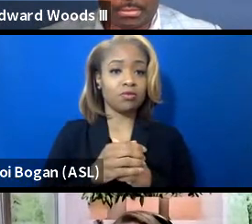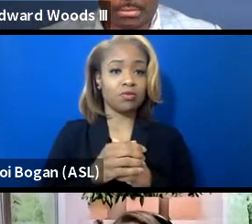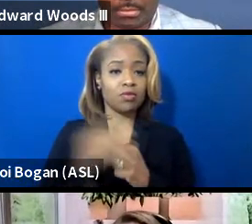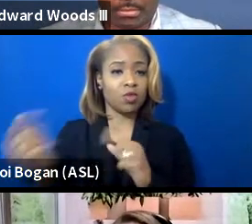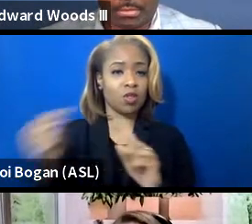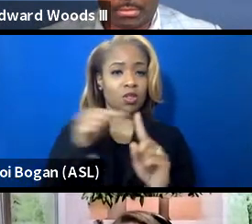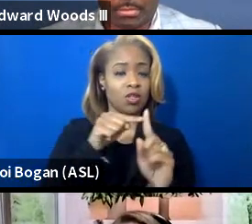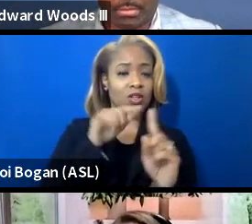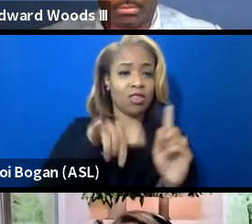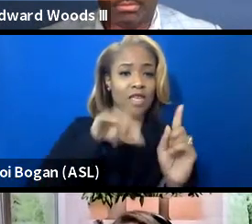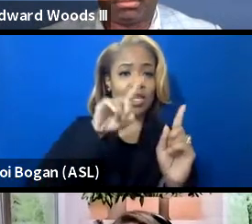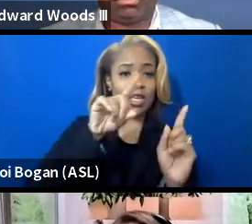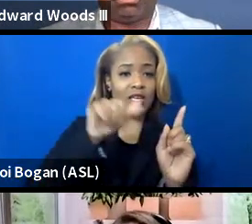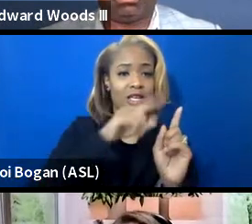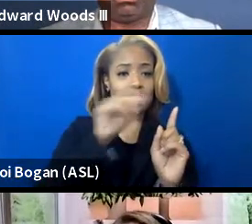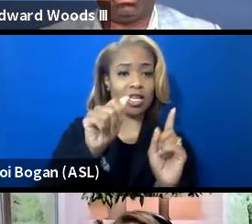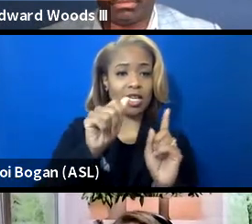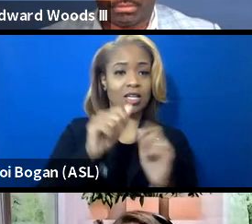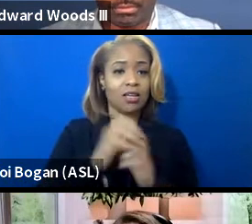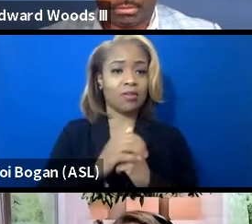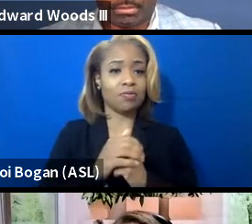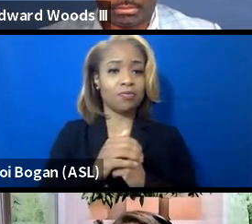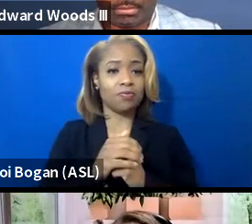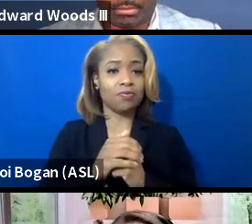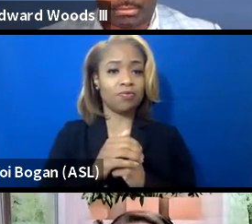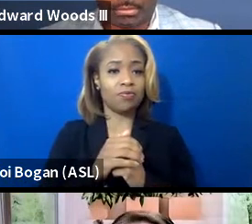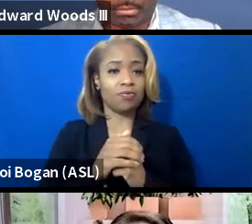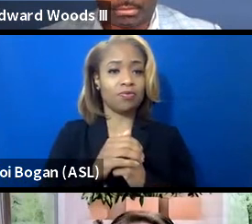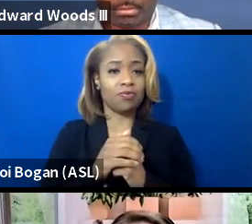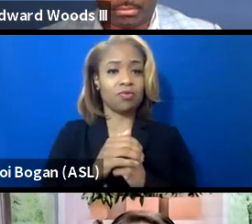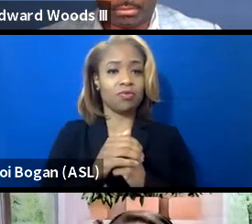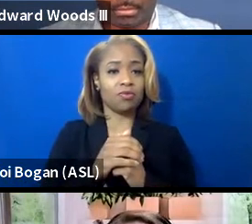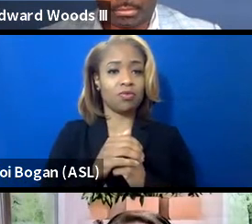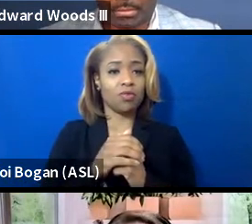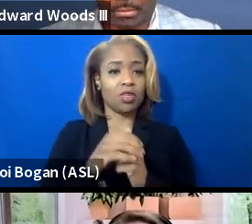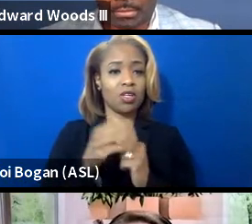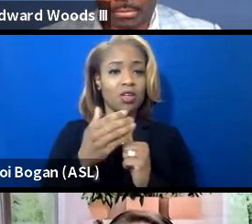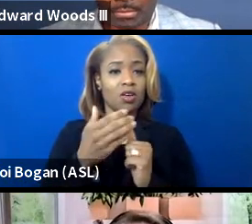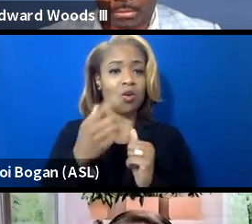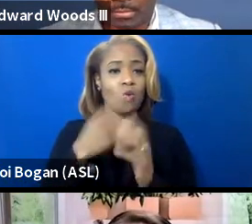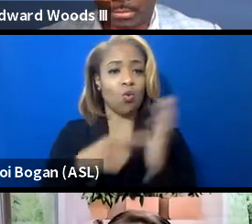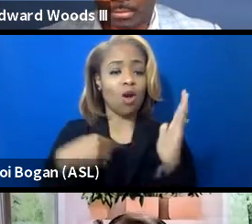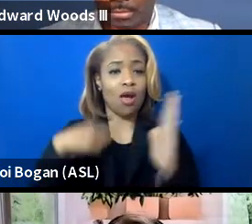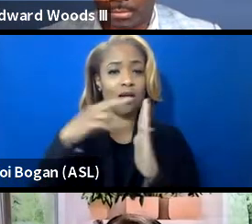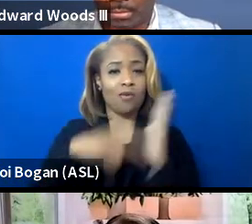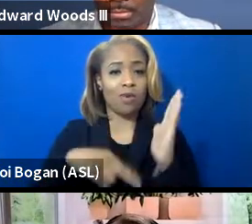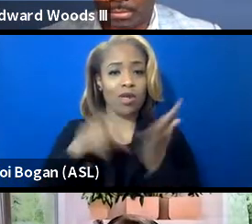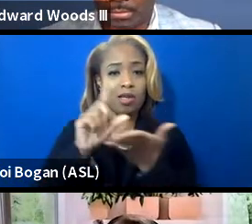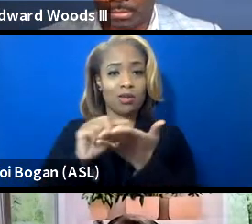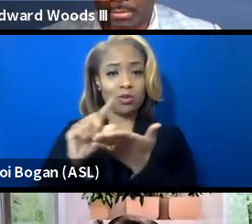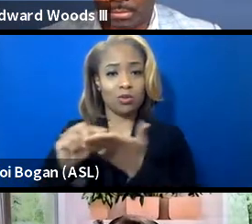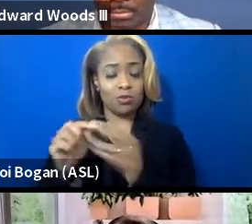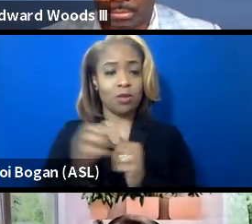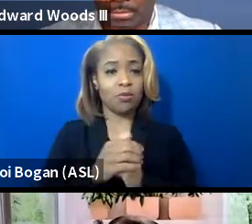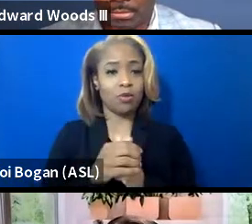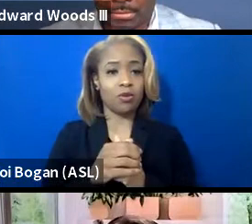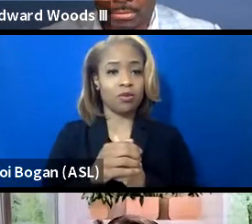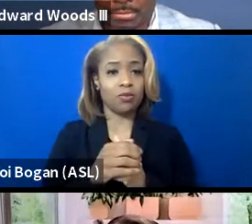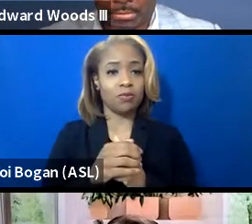Going back to the data, Julianne, just a couple points of interest of things that I read in the paper. And